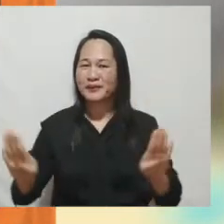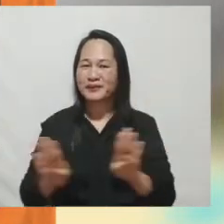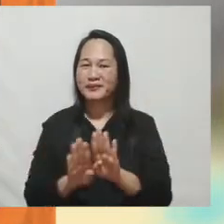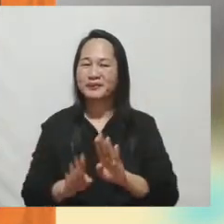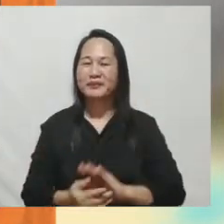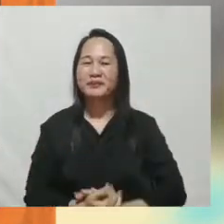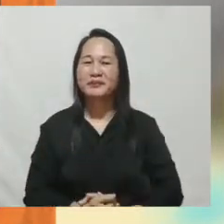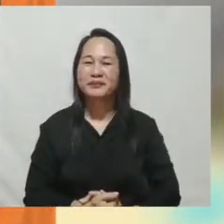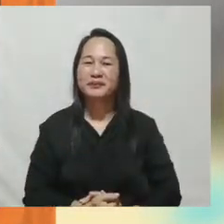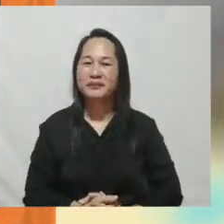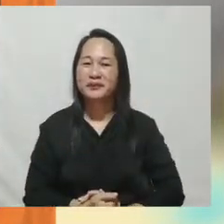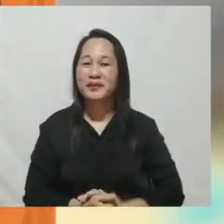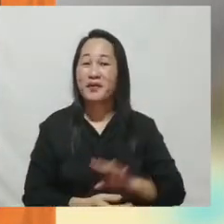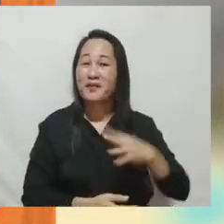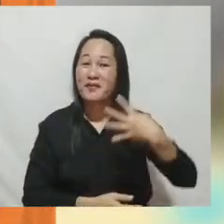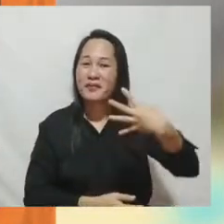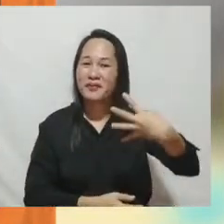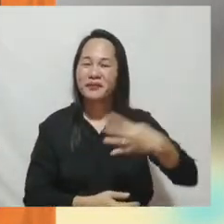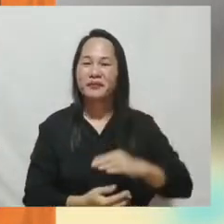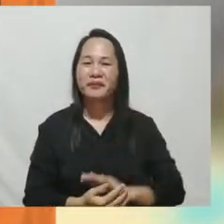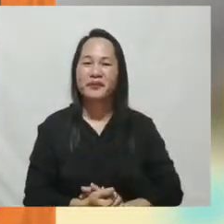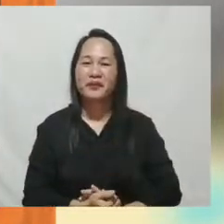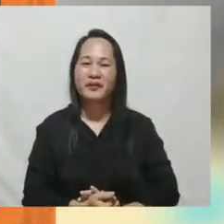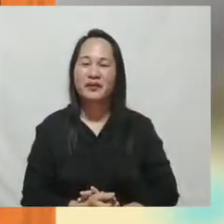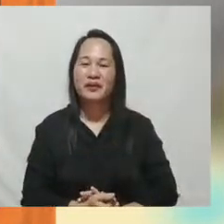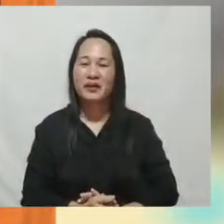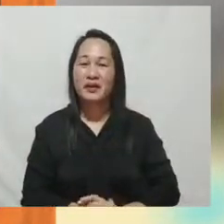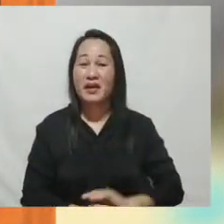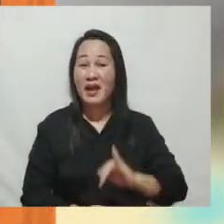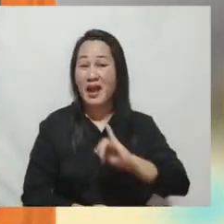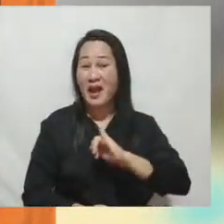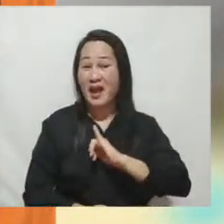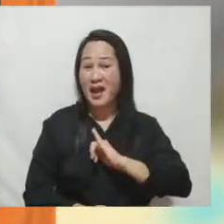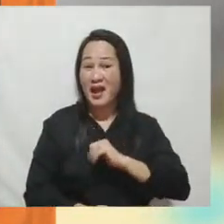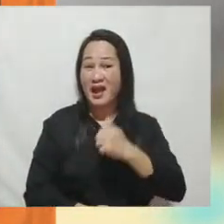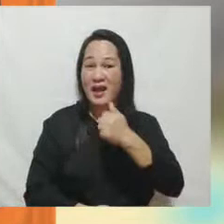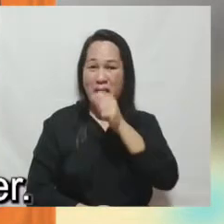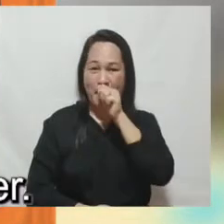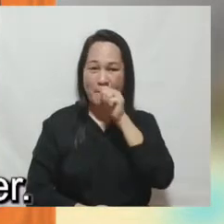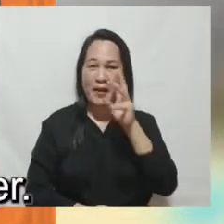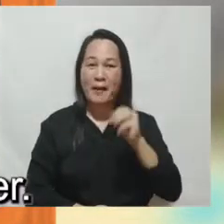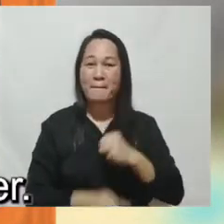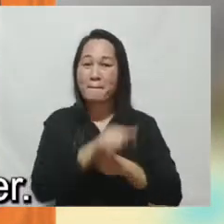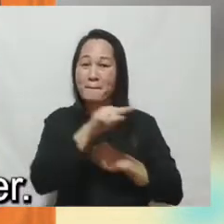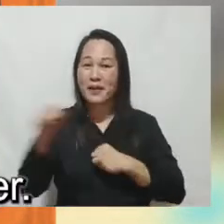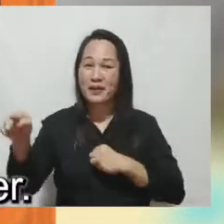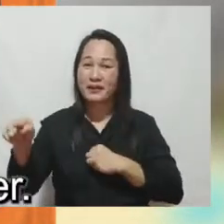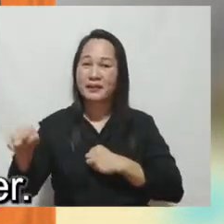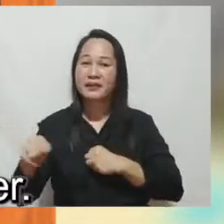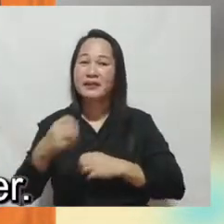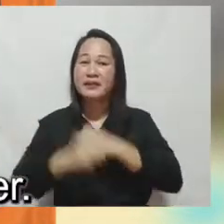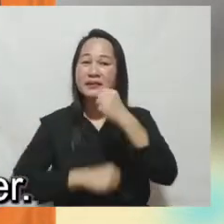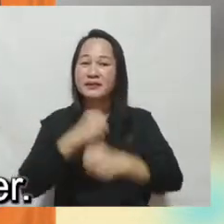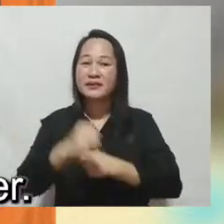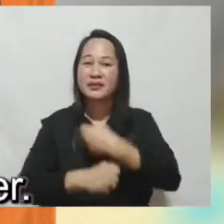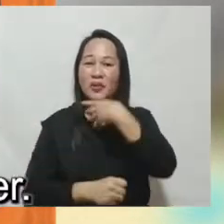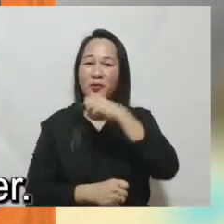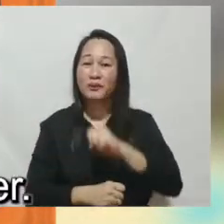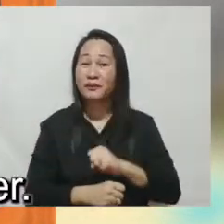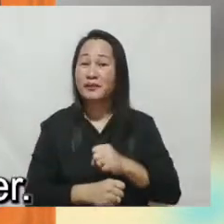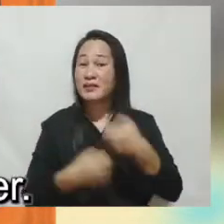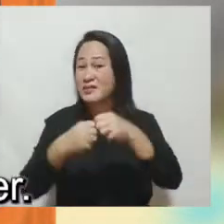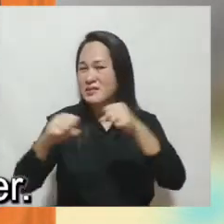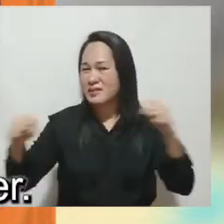Number 4. I am 8 years old. In this sentence, we are